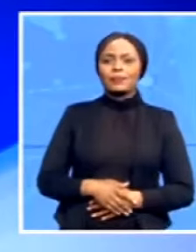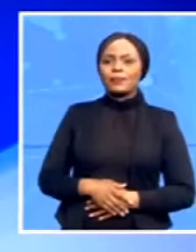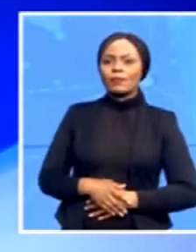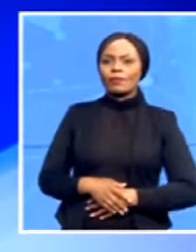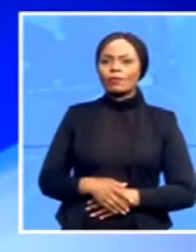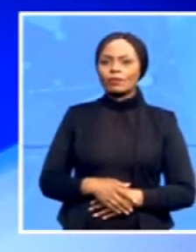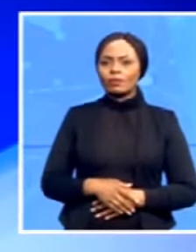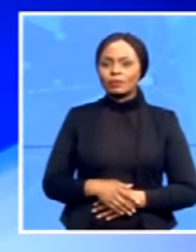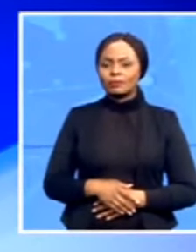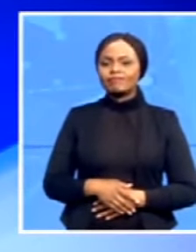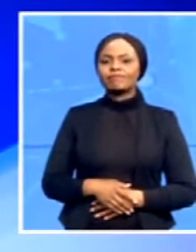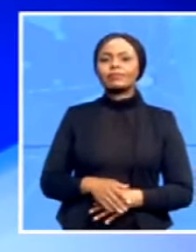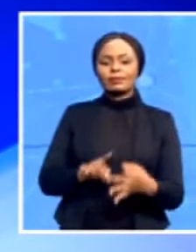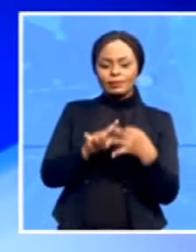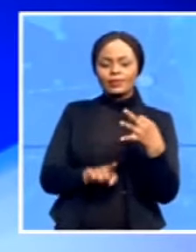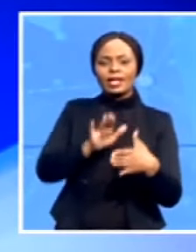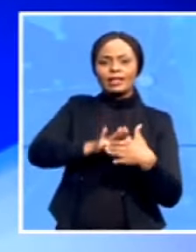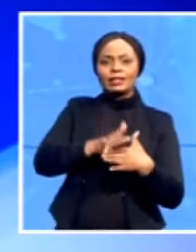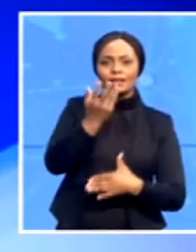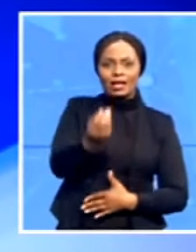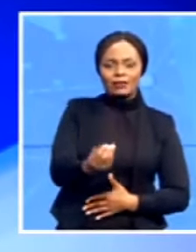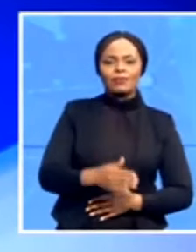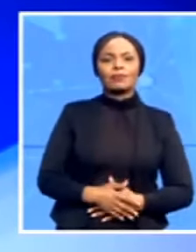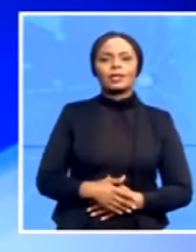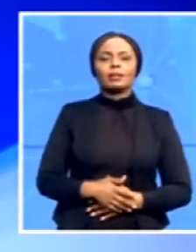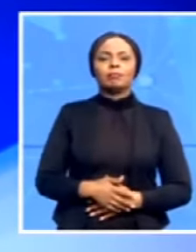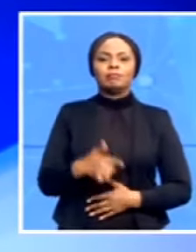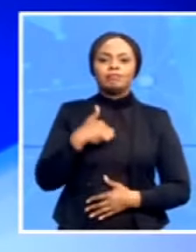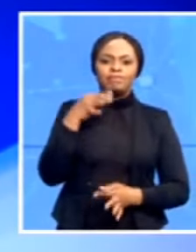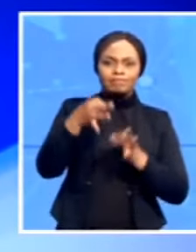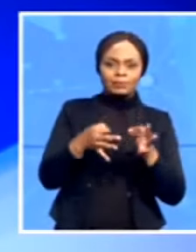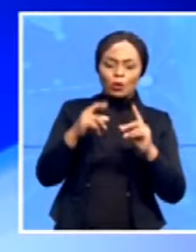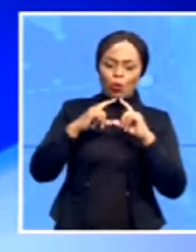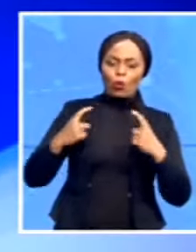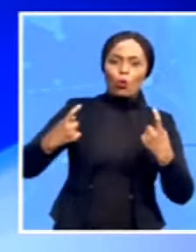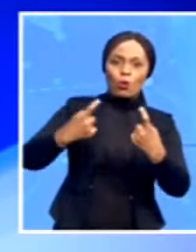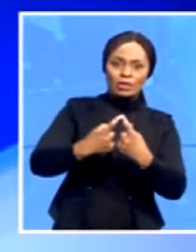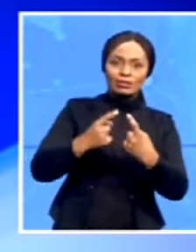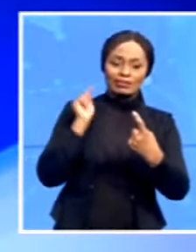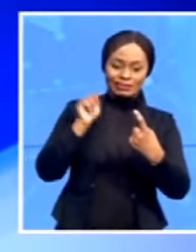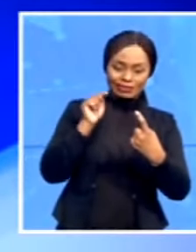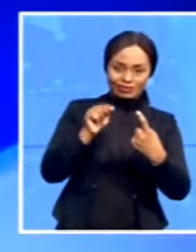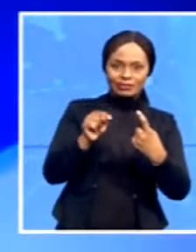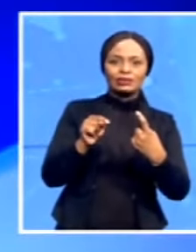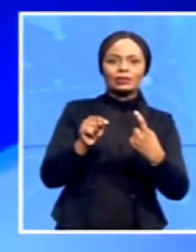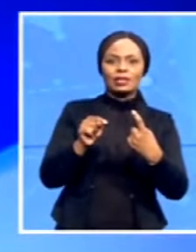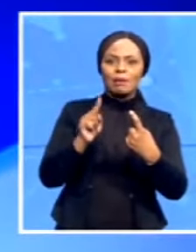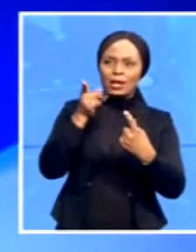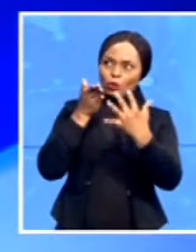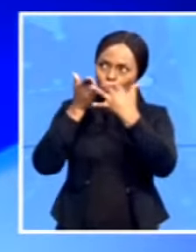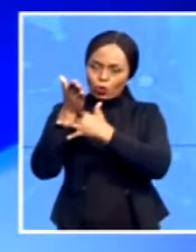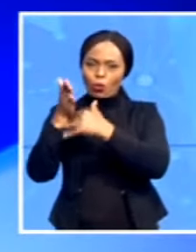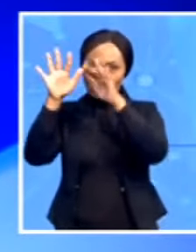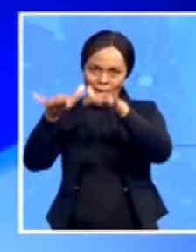I've indicated, the Commission is supposed to have gone through to Parliament and make this not their problem, but the